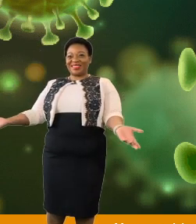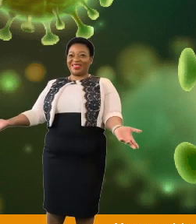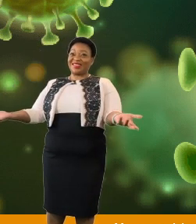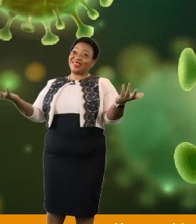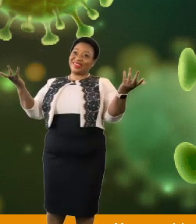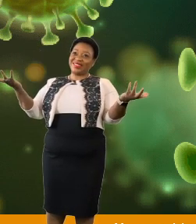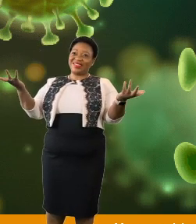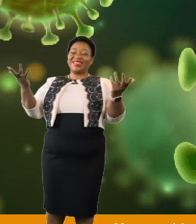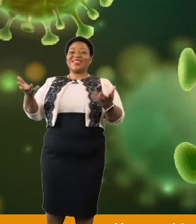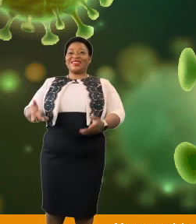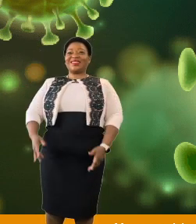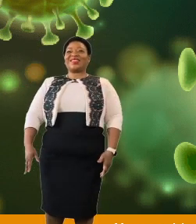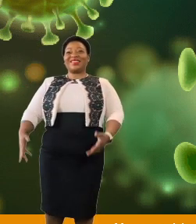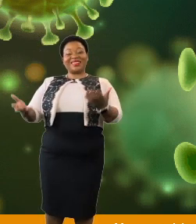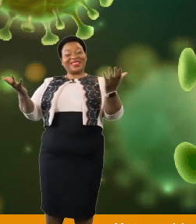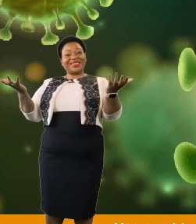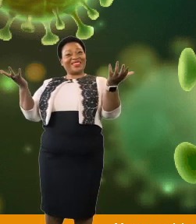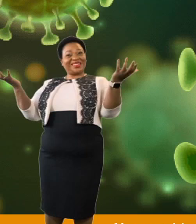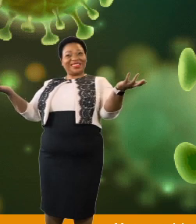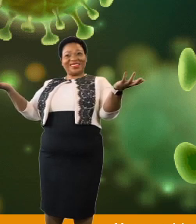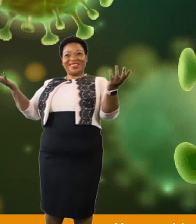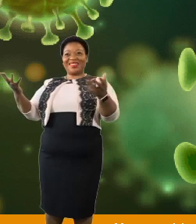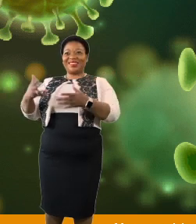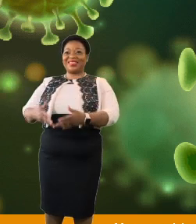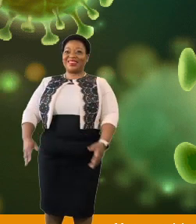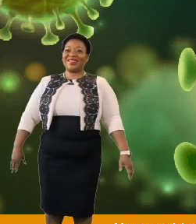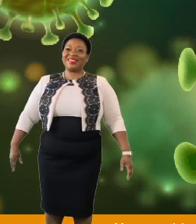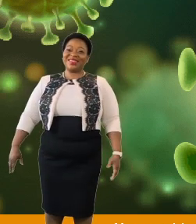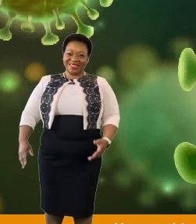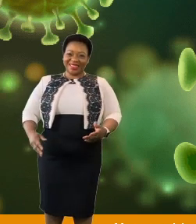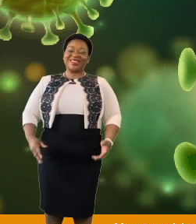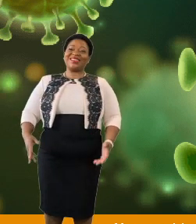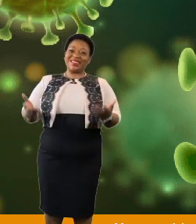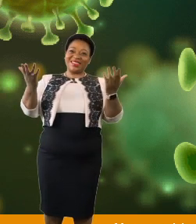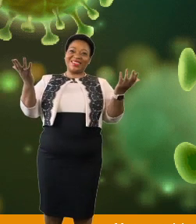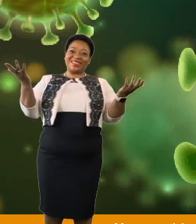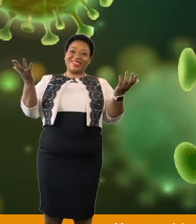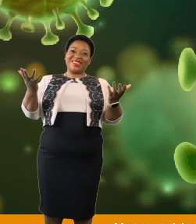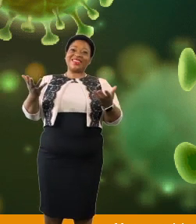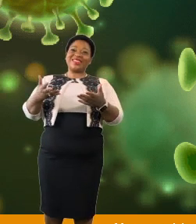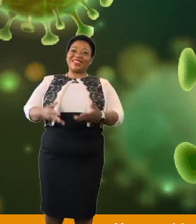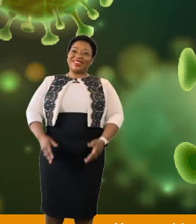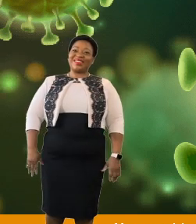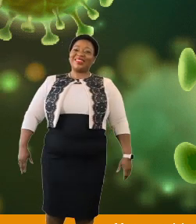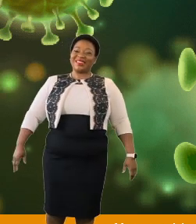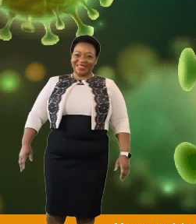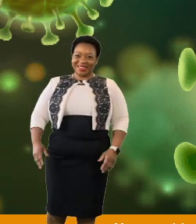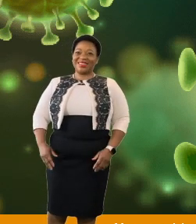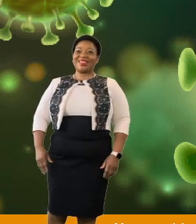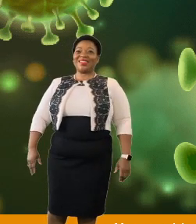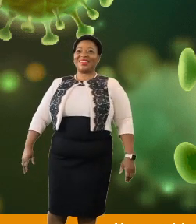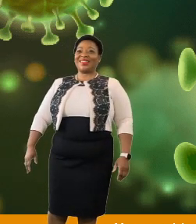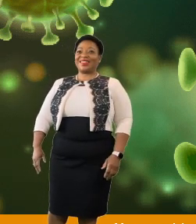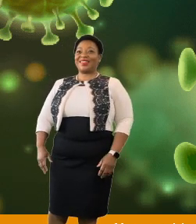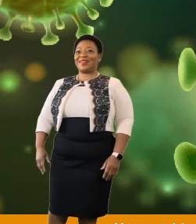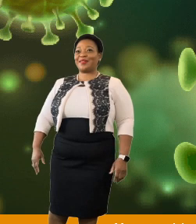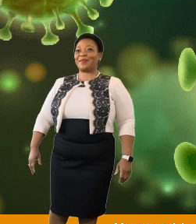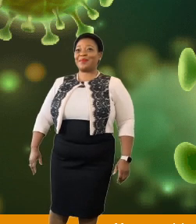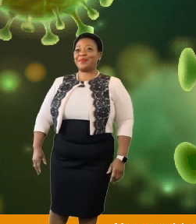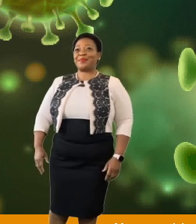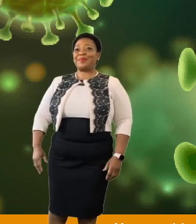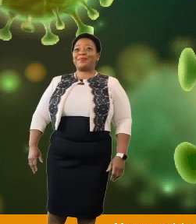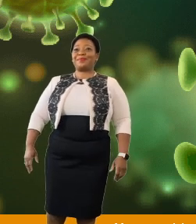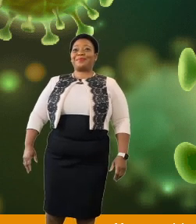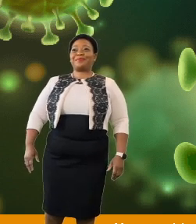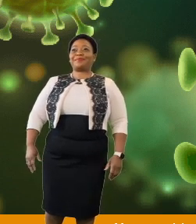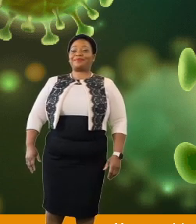7 goals? And we're going to focus on the our national NTSF outcomes. For now, we've just got the 7